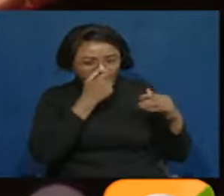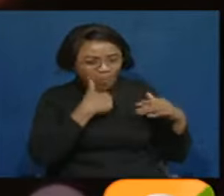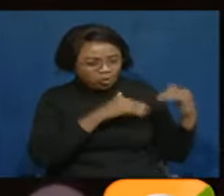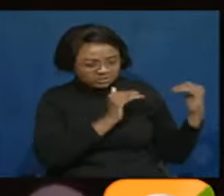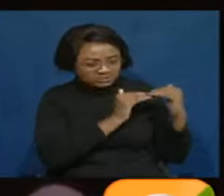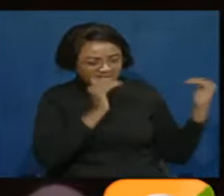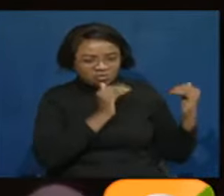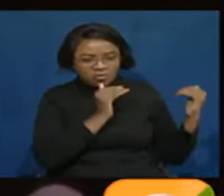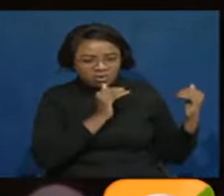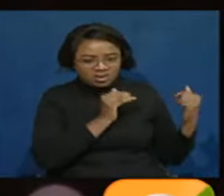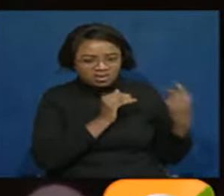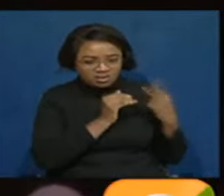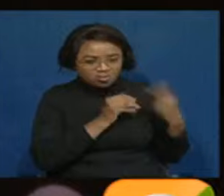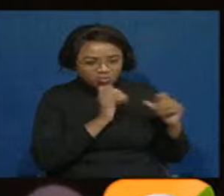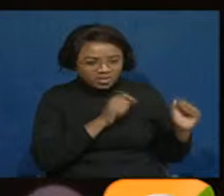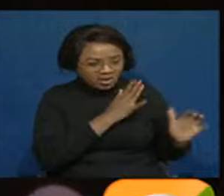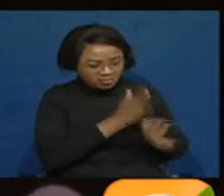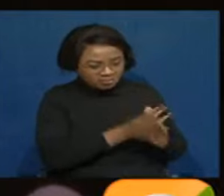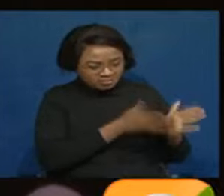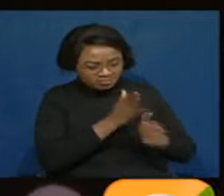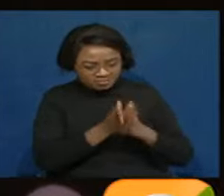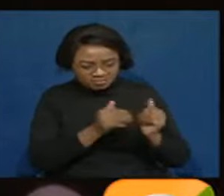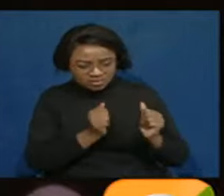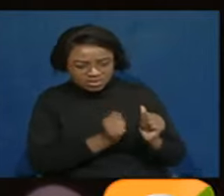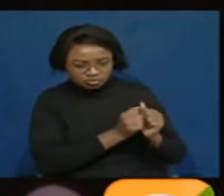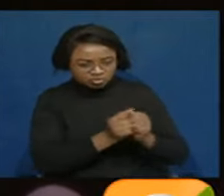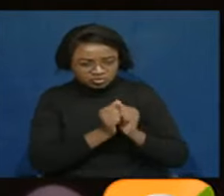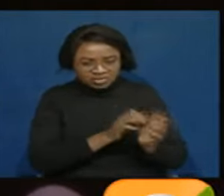kupangana na yeye, ndio tuweze